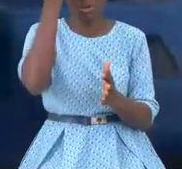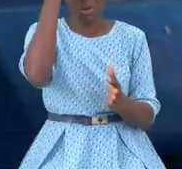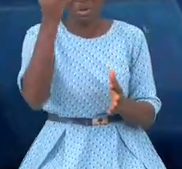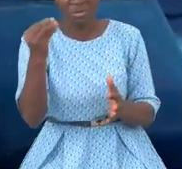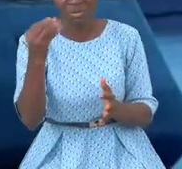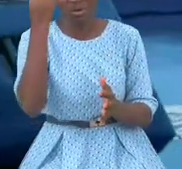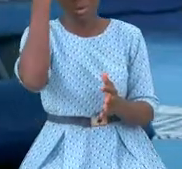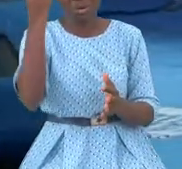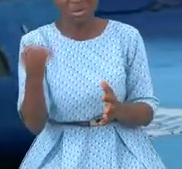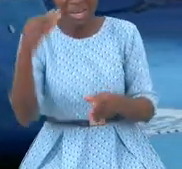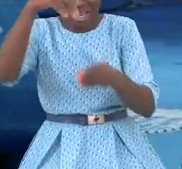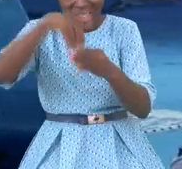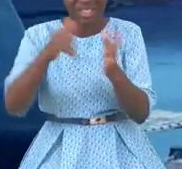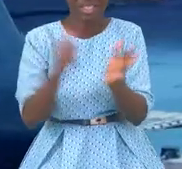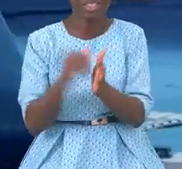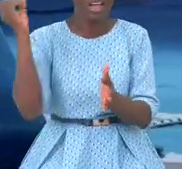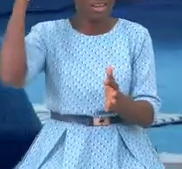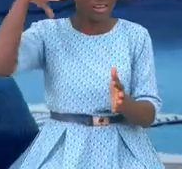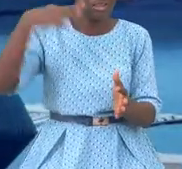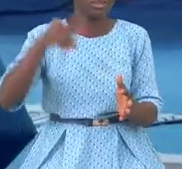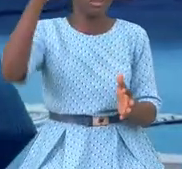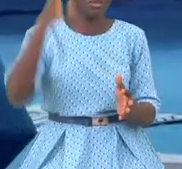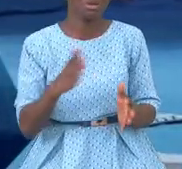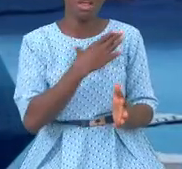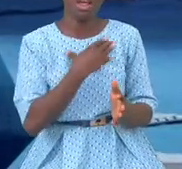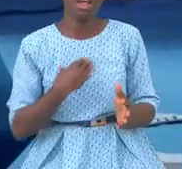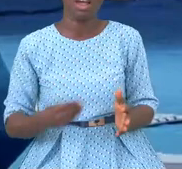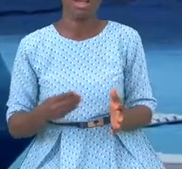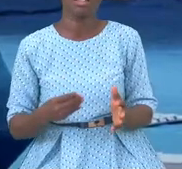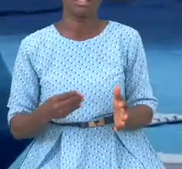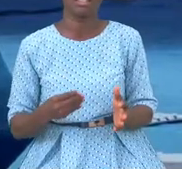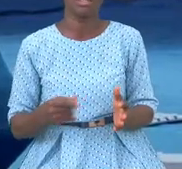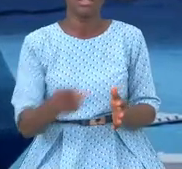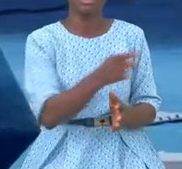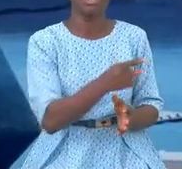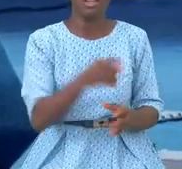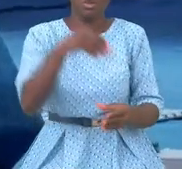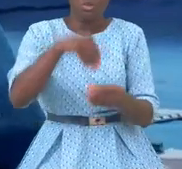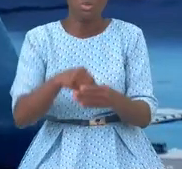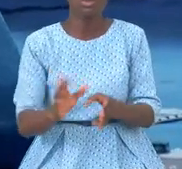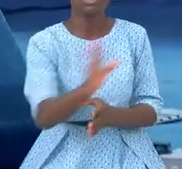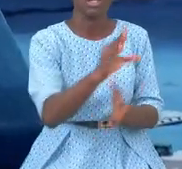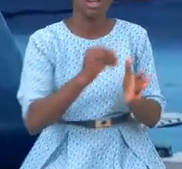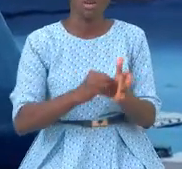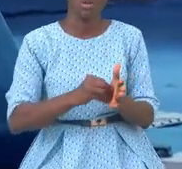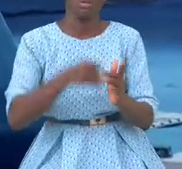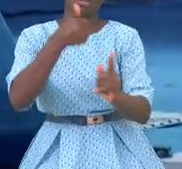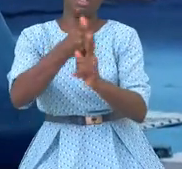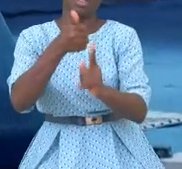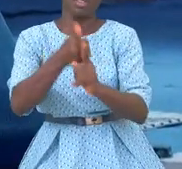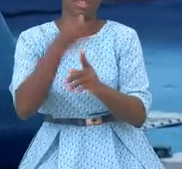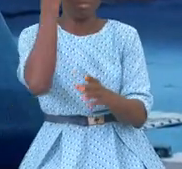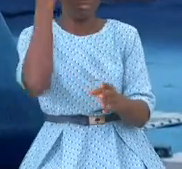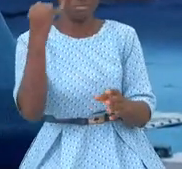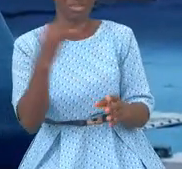God, their ideology, their understanding, their tribal sentiments. We'll put some things on that